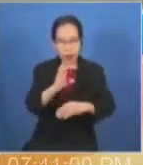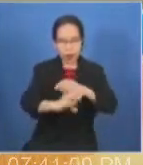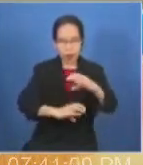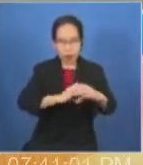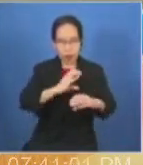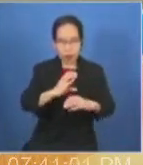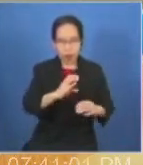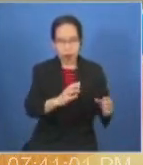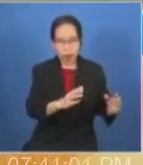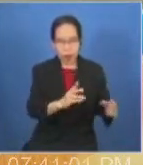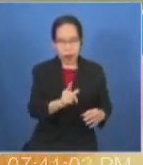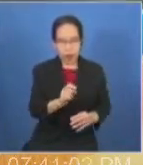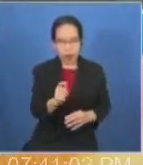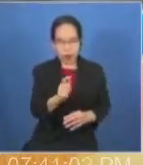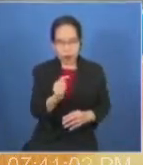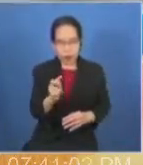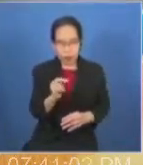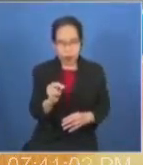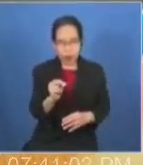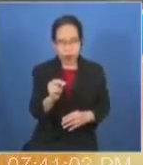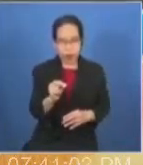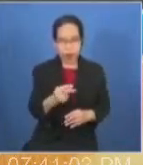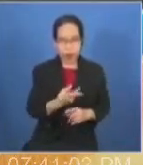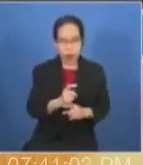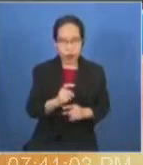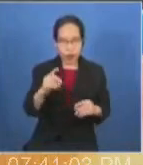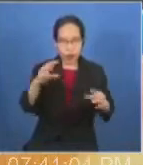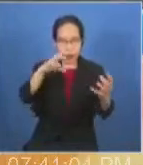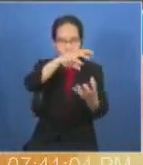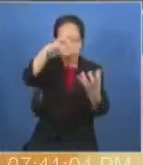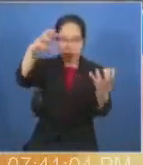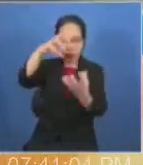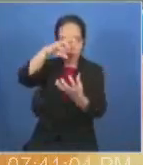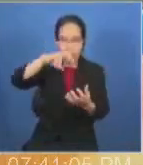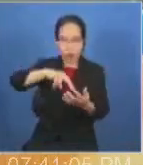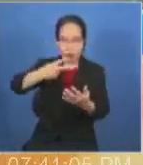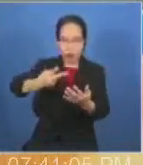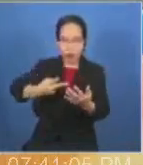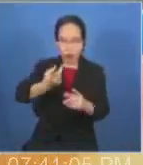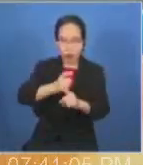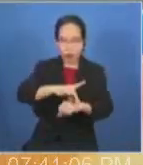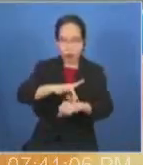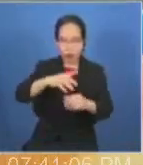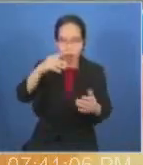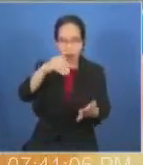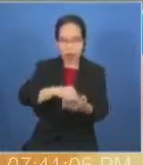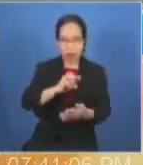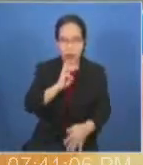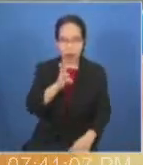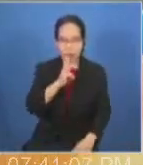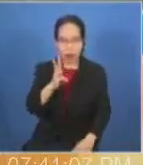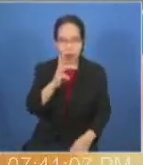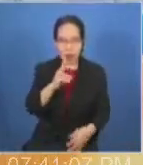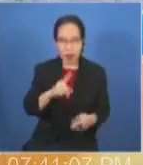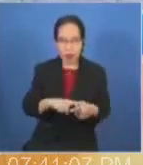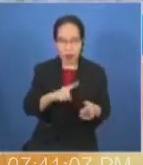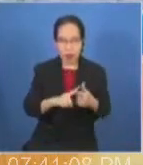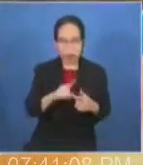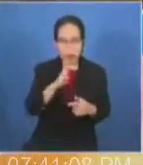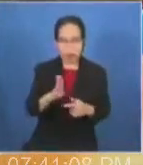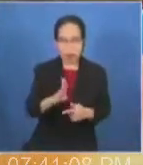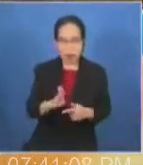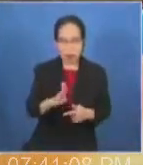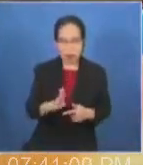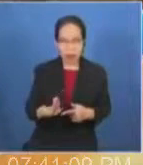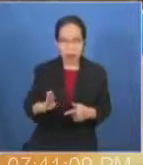in the water cycle is precipitation. From clouds, water will fall back to the